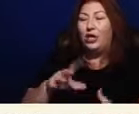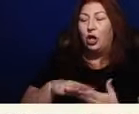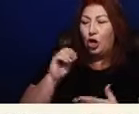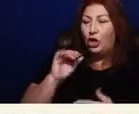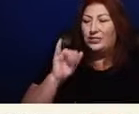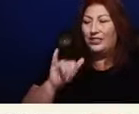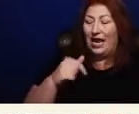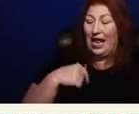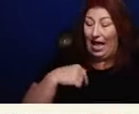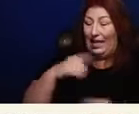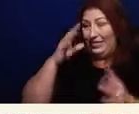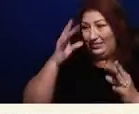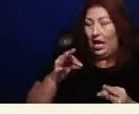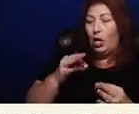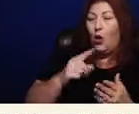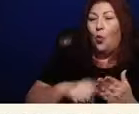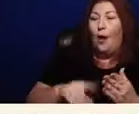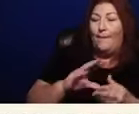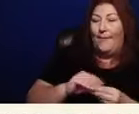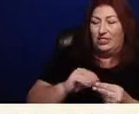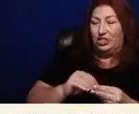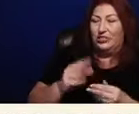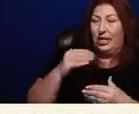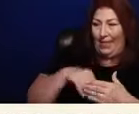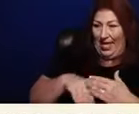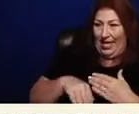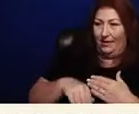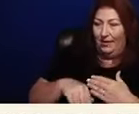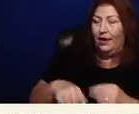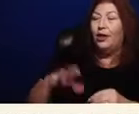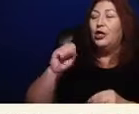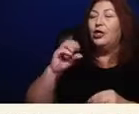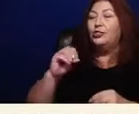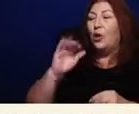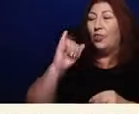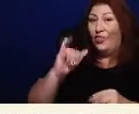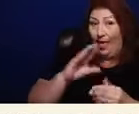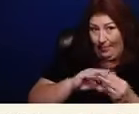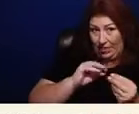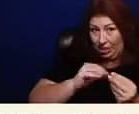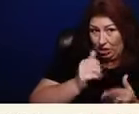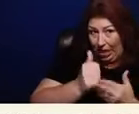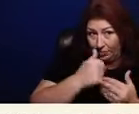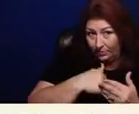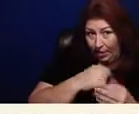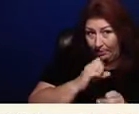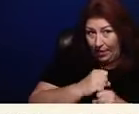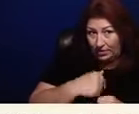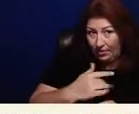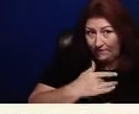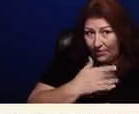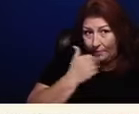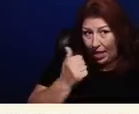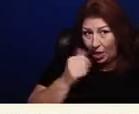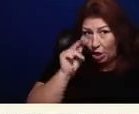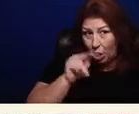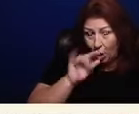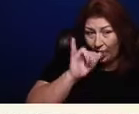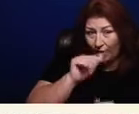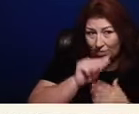to decide what messages come in. Does this message, like, does it help me? Does it make me feel better to look at these accounts on social